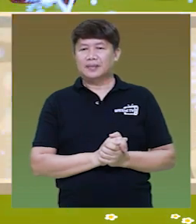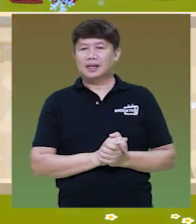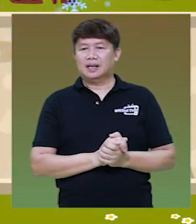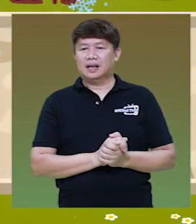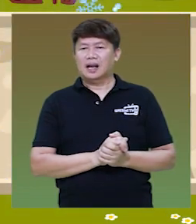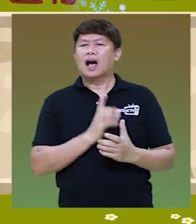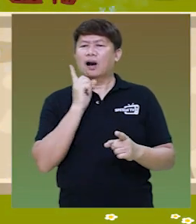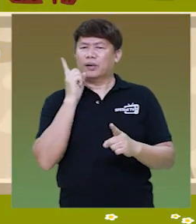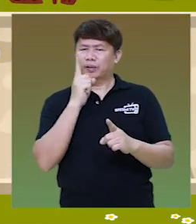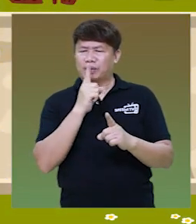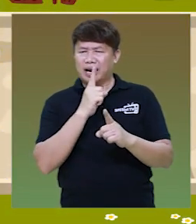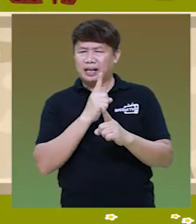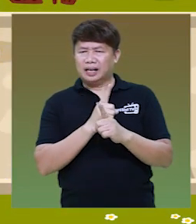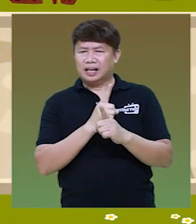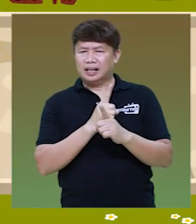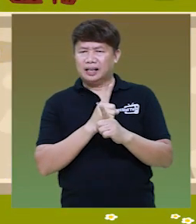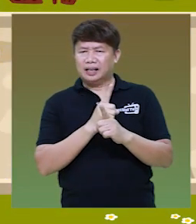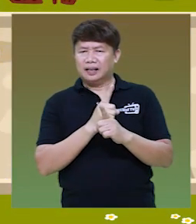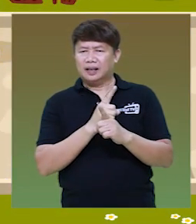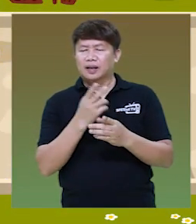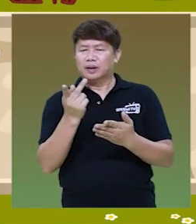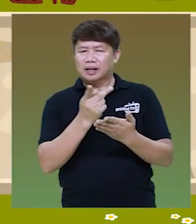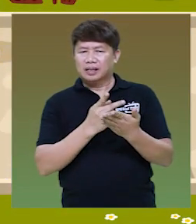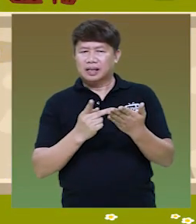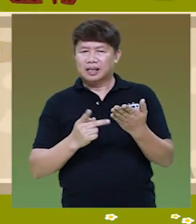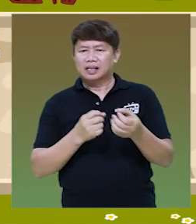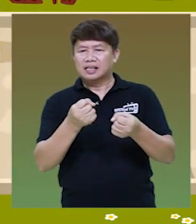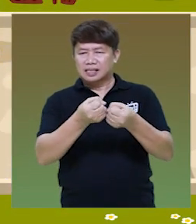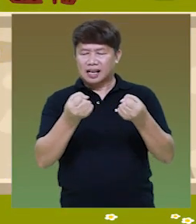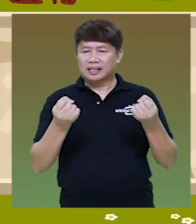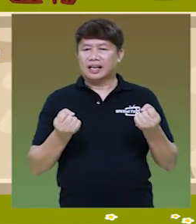Hooray! The correct element is setting.